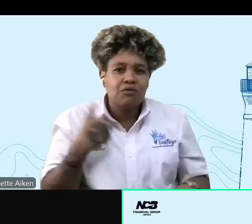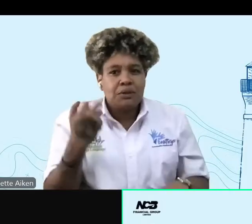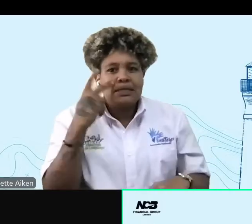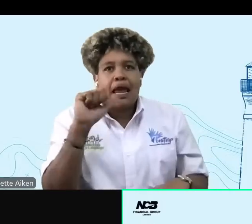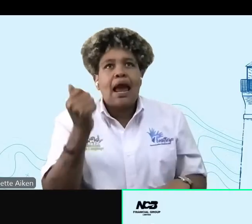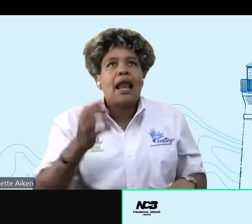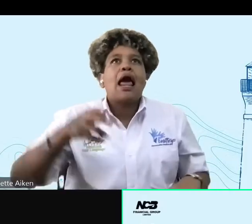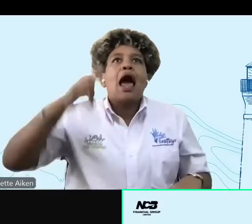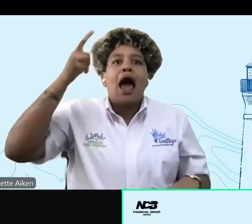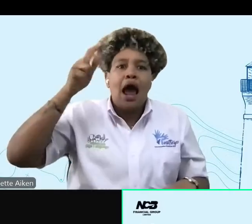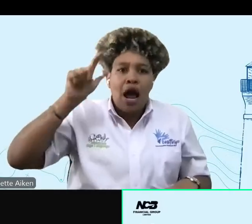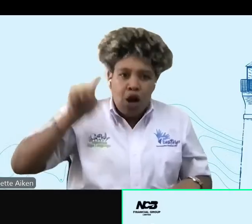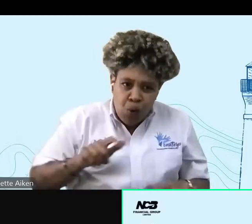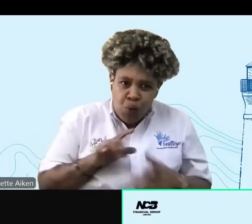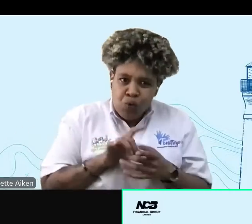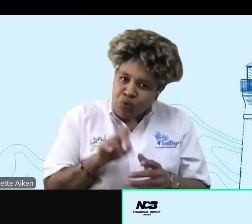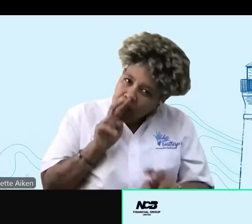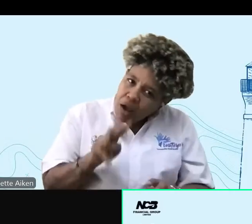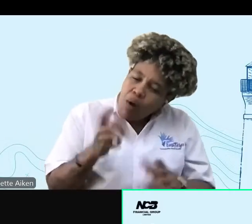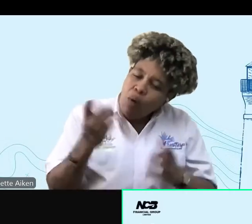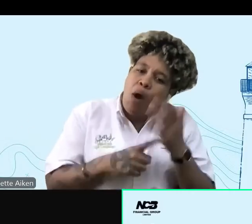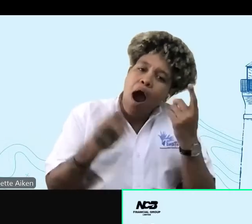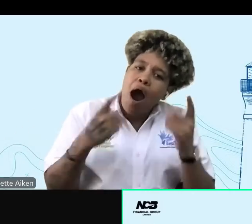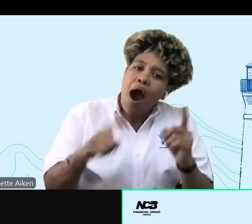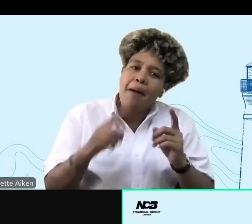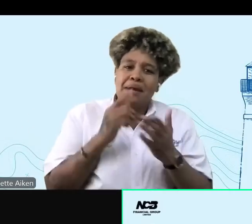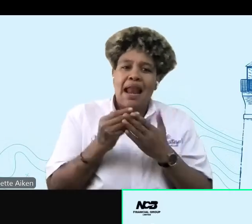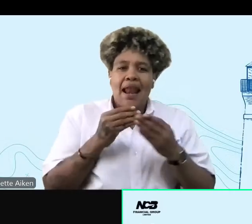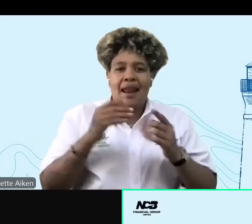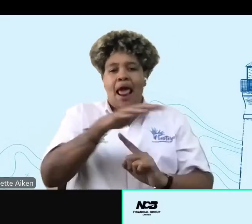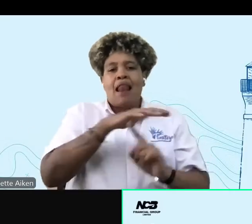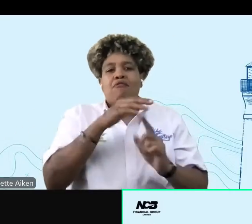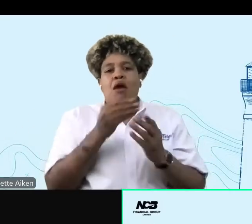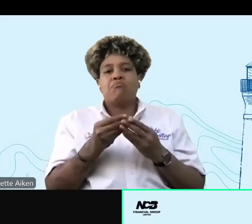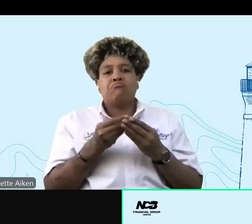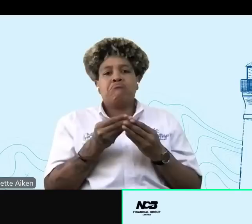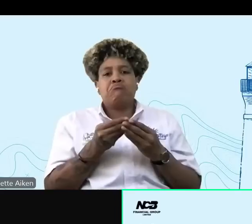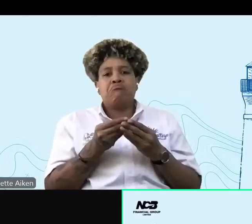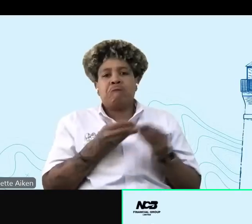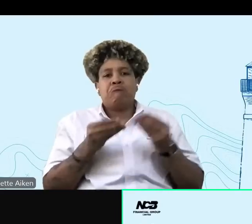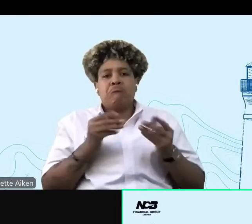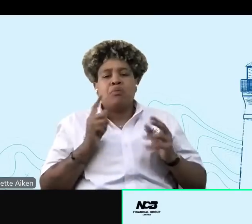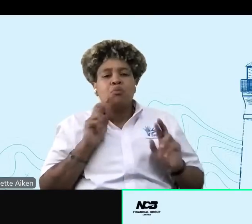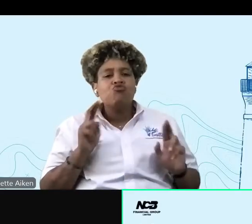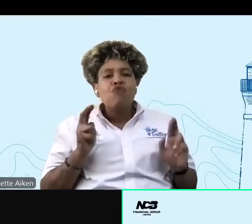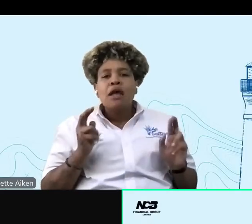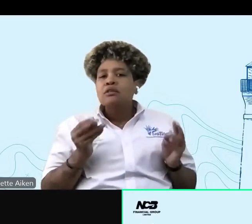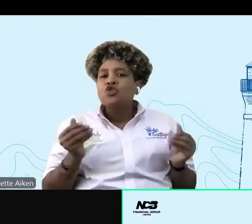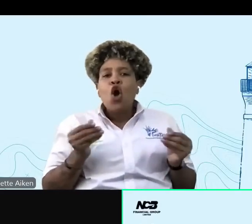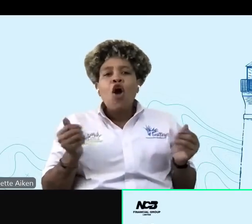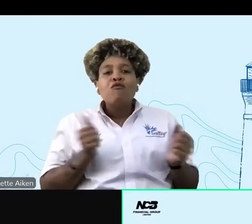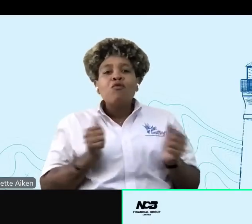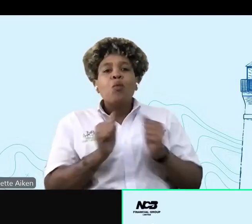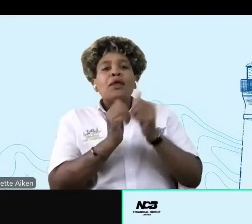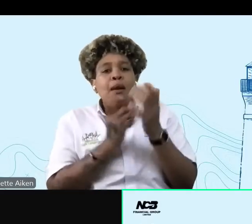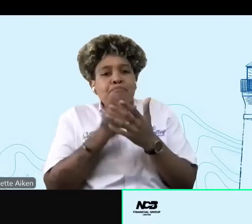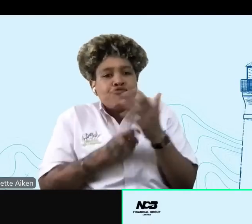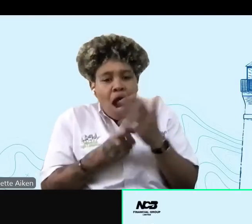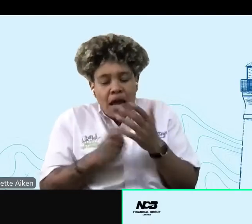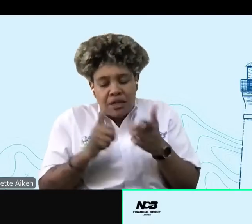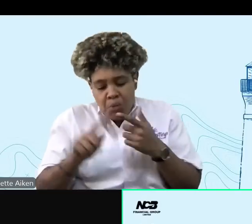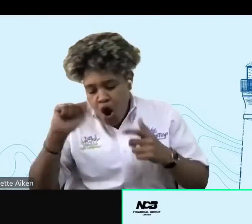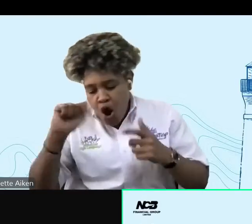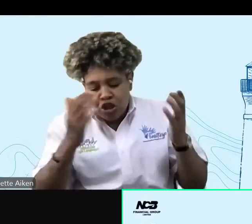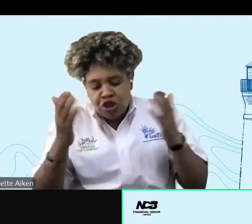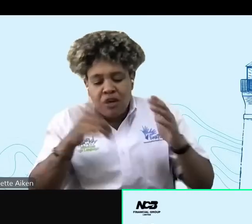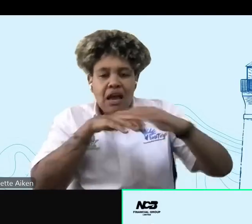and lows as a result of what's happening in the macro environment. But we stand ready, of course, with the solutions, whether through pricing or other services for access